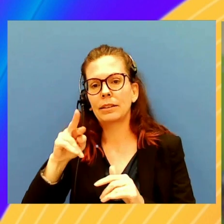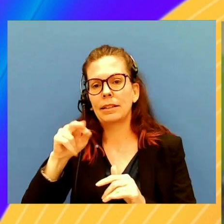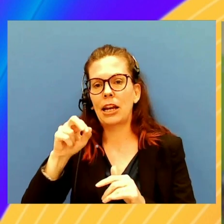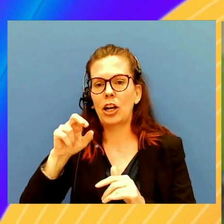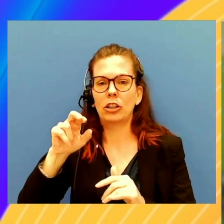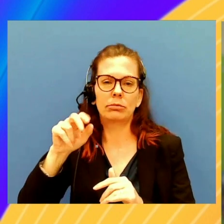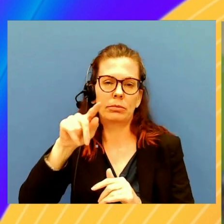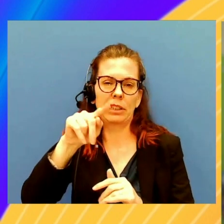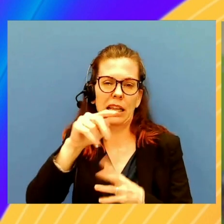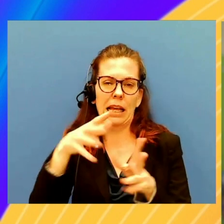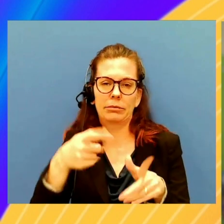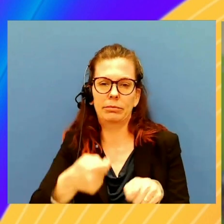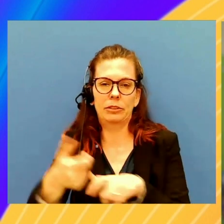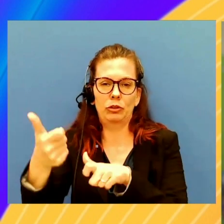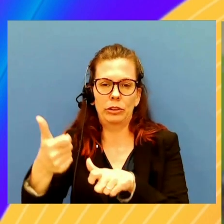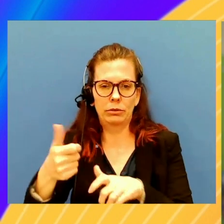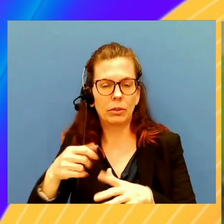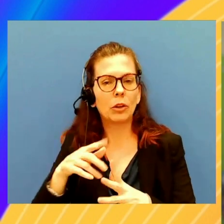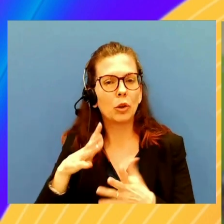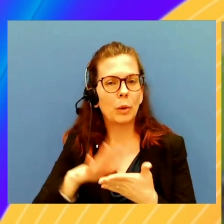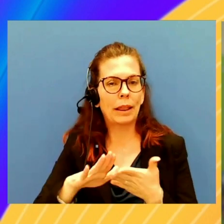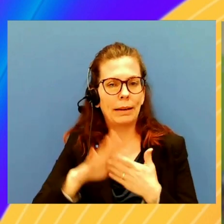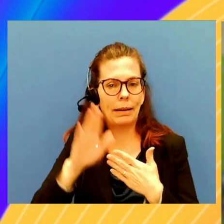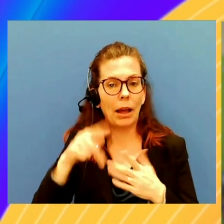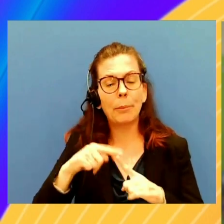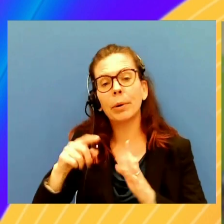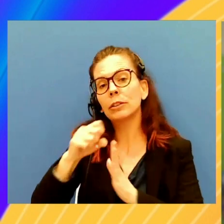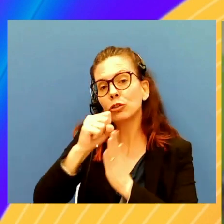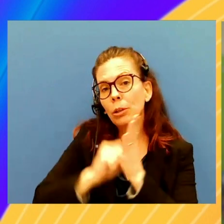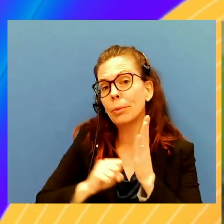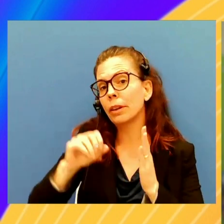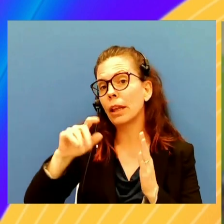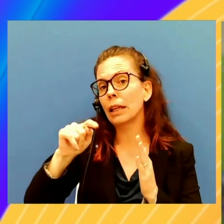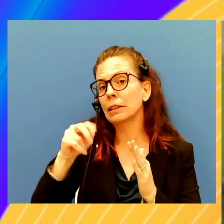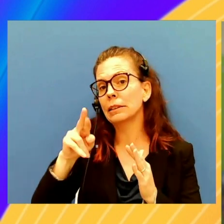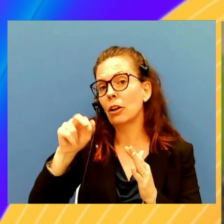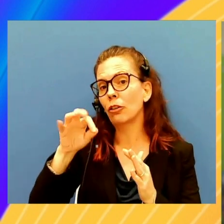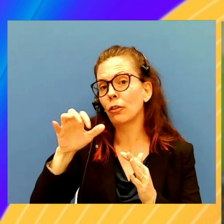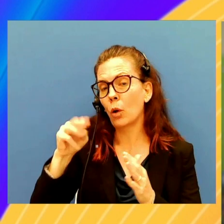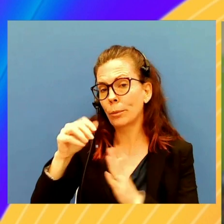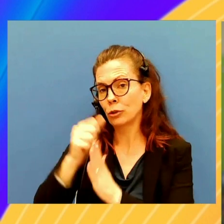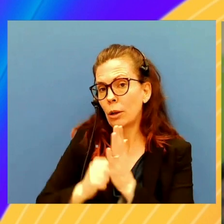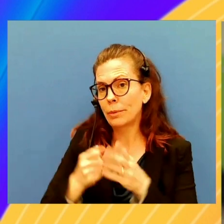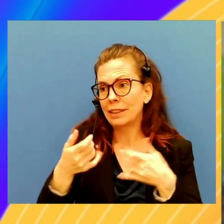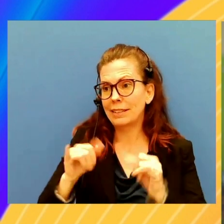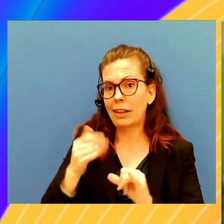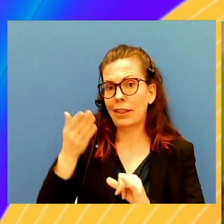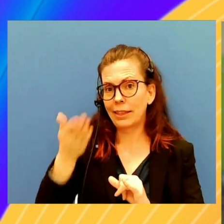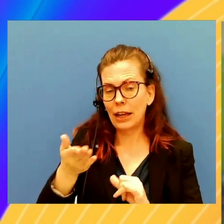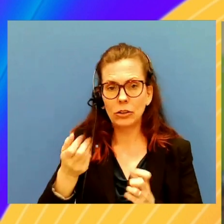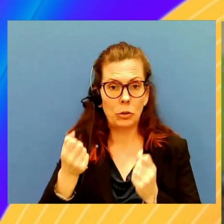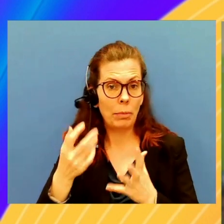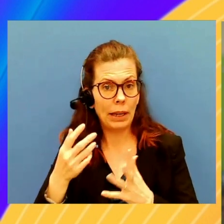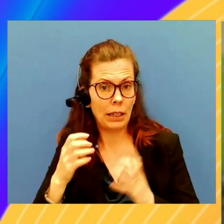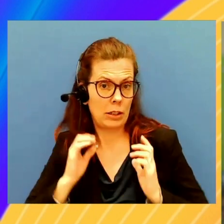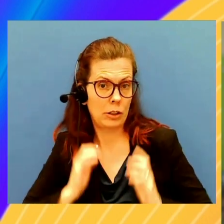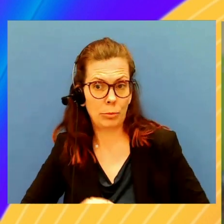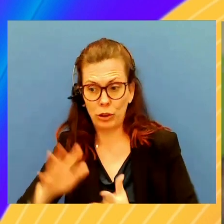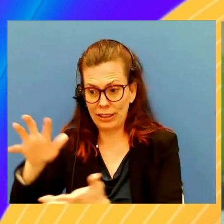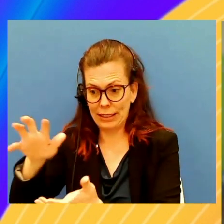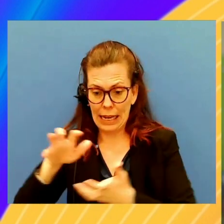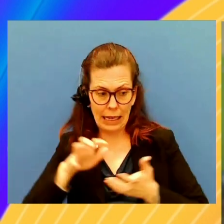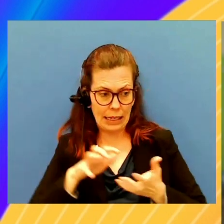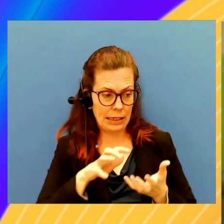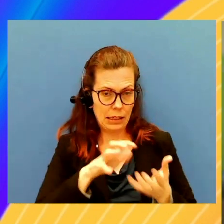want to clean that up. But those scripts, the Terraform scripts, are still there. And a lot of those customers now taking those scripts and deploying